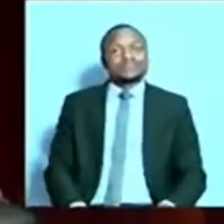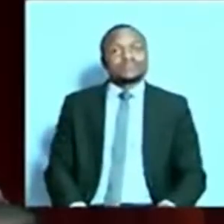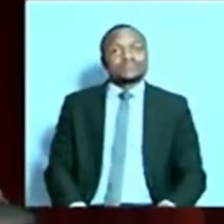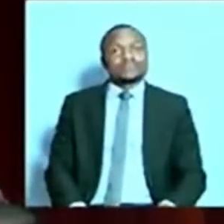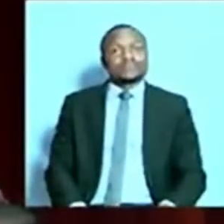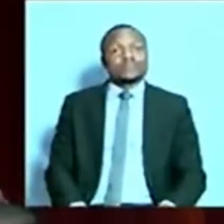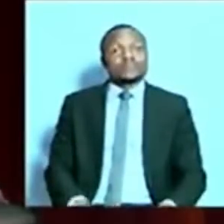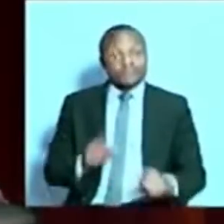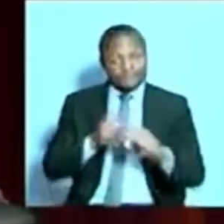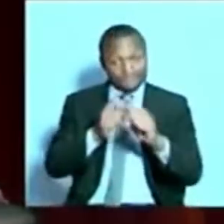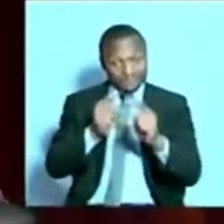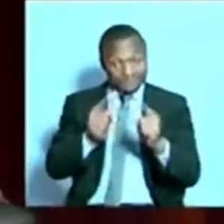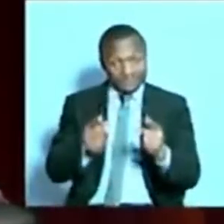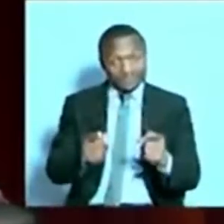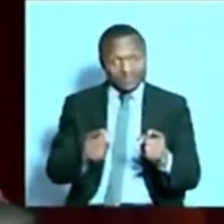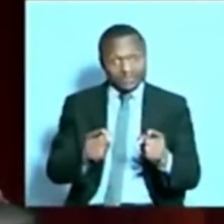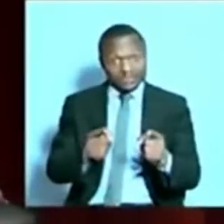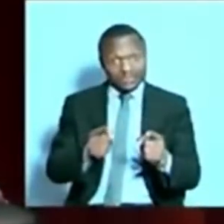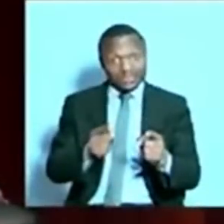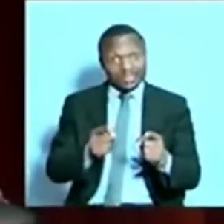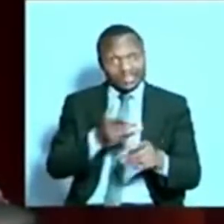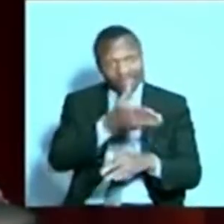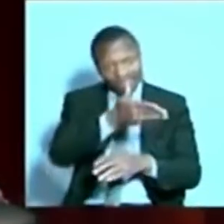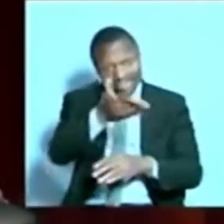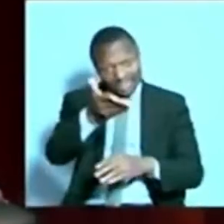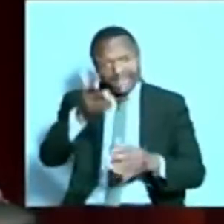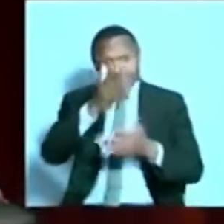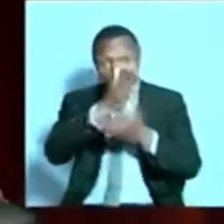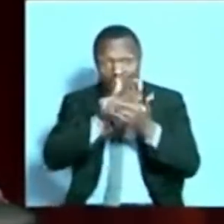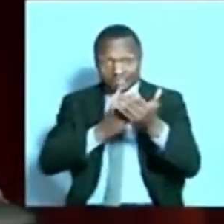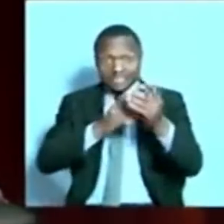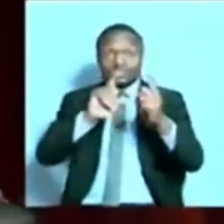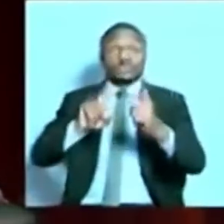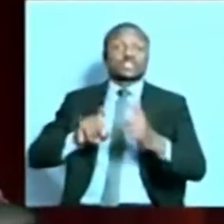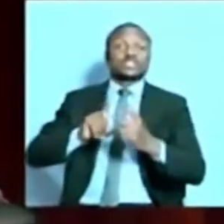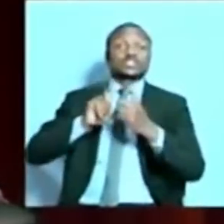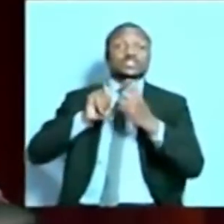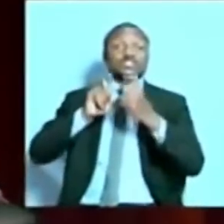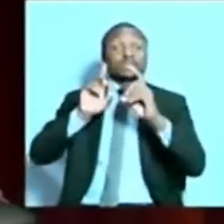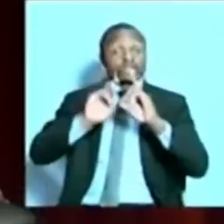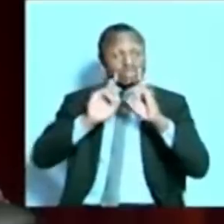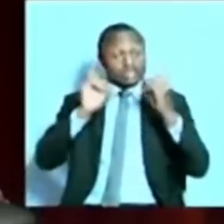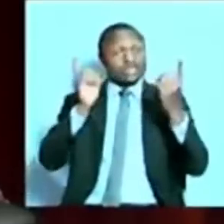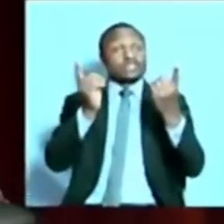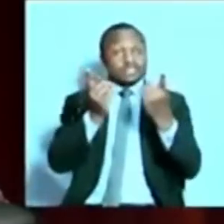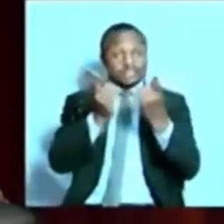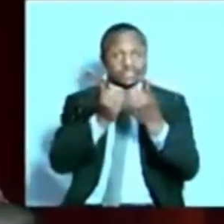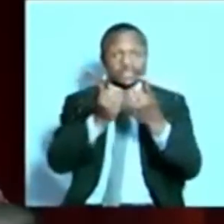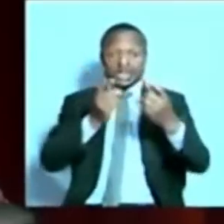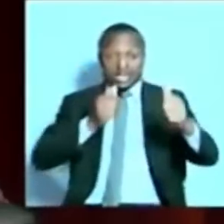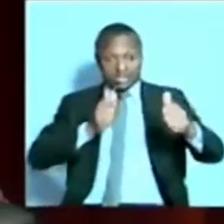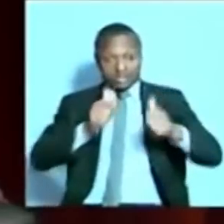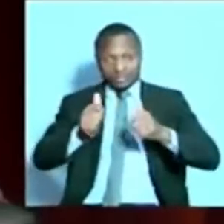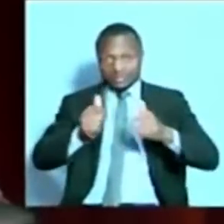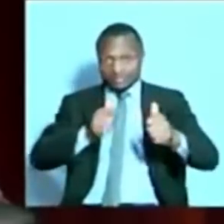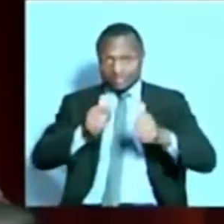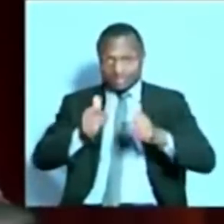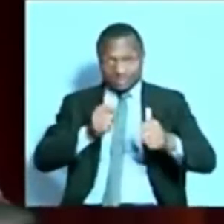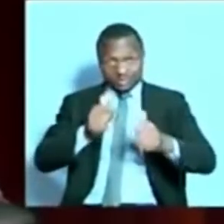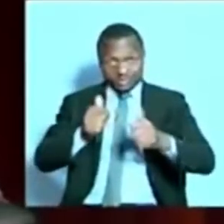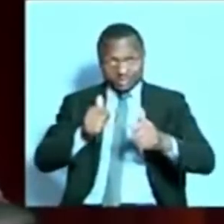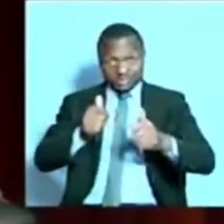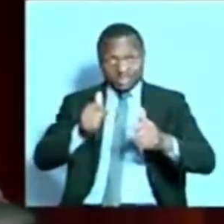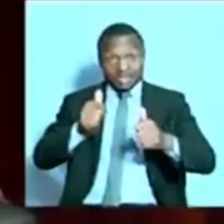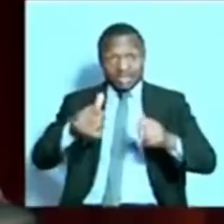there is some challenges which the district administrations, including that in